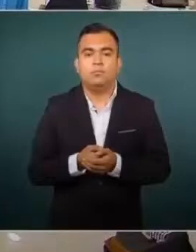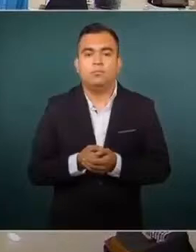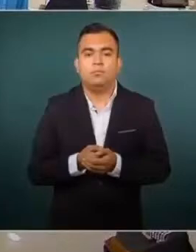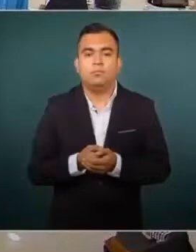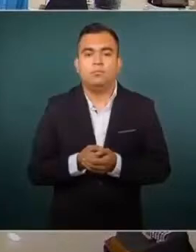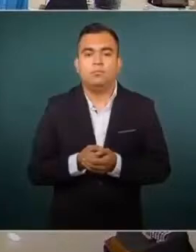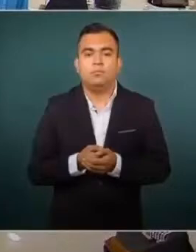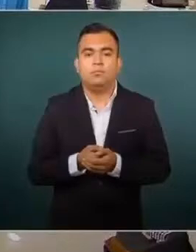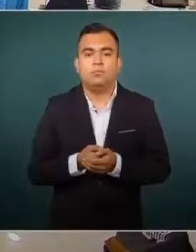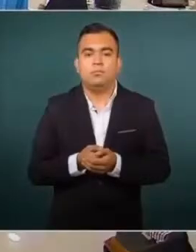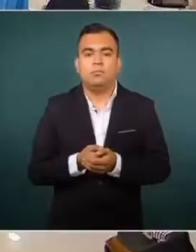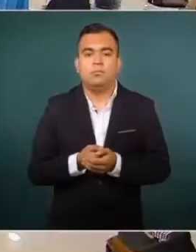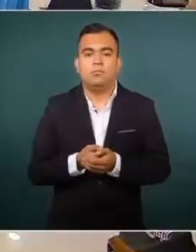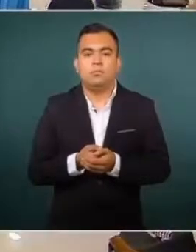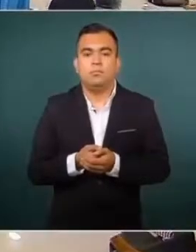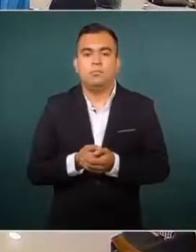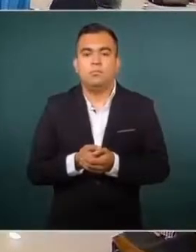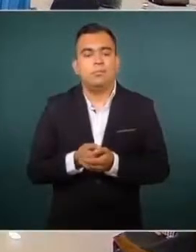now.